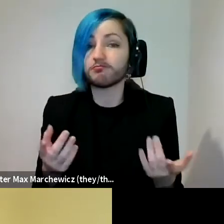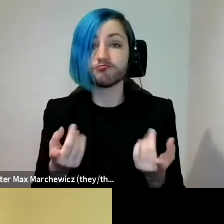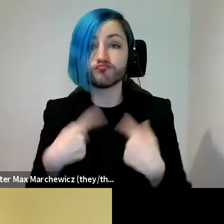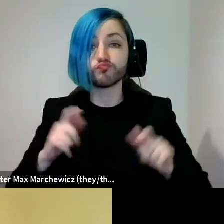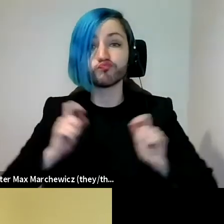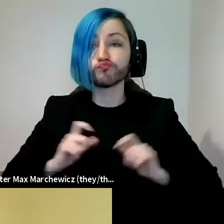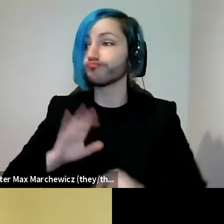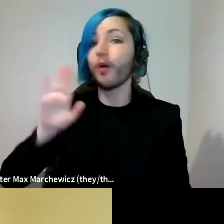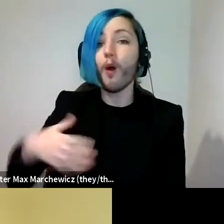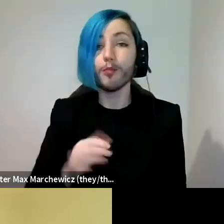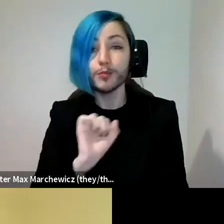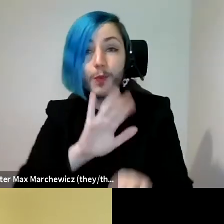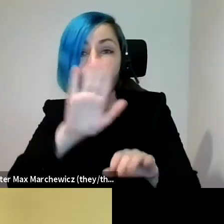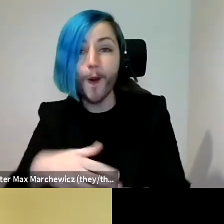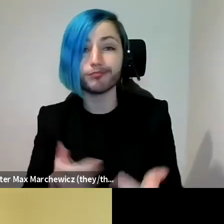own homes.